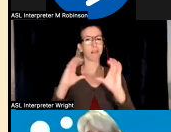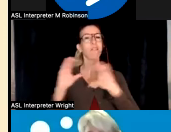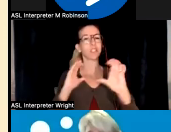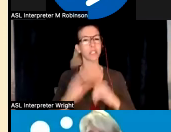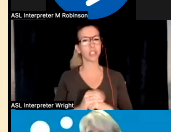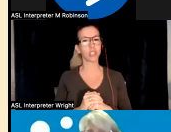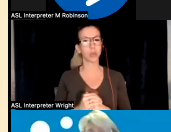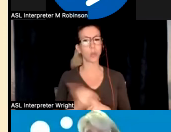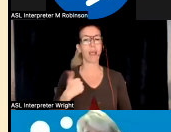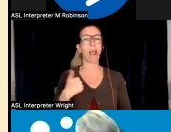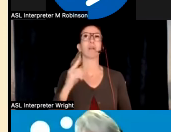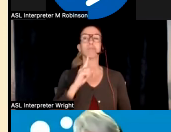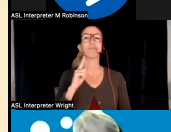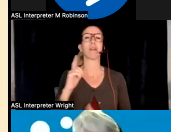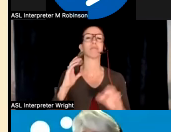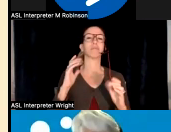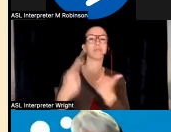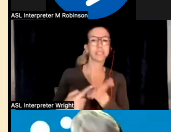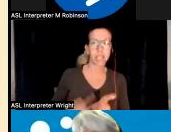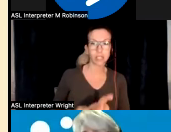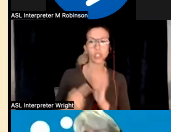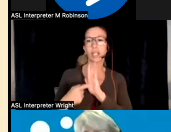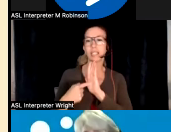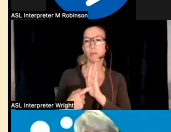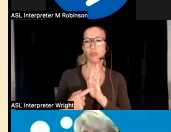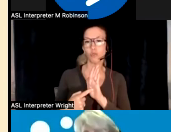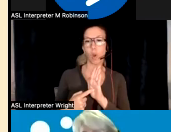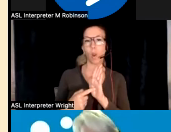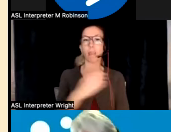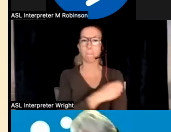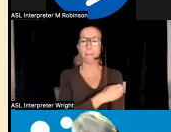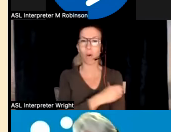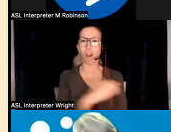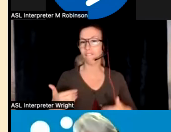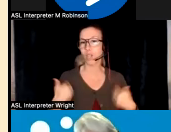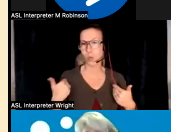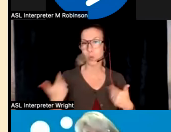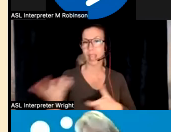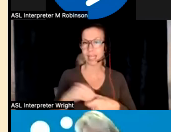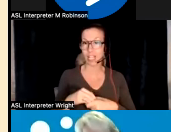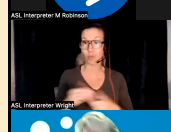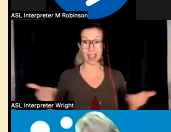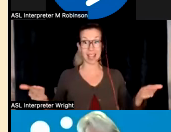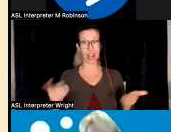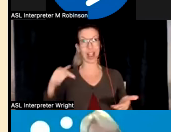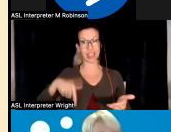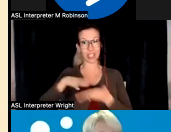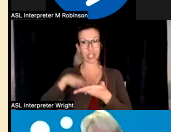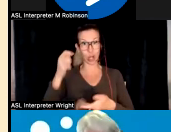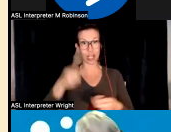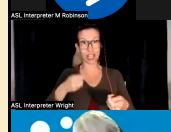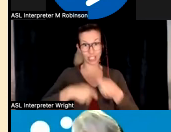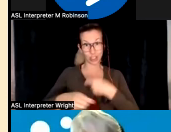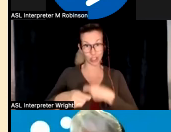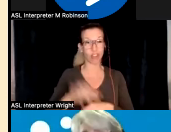have a discussion and we can demonstrate the power of youth engagement right here in a learning exchange. That's our goal. And we have